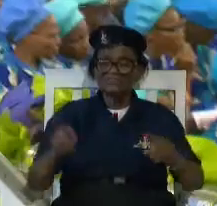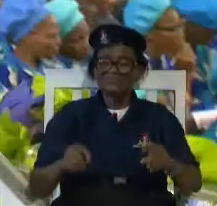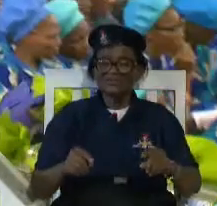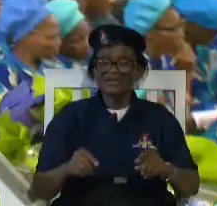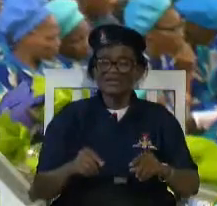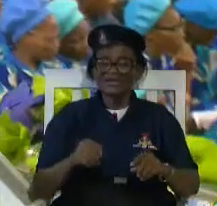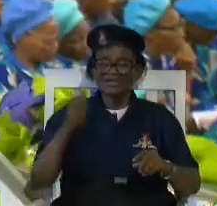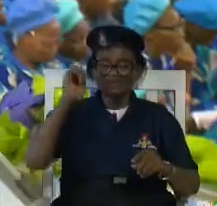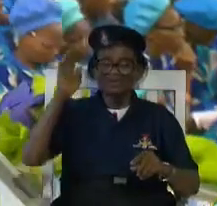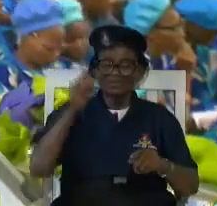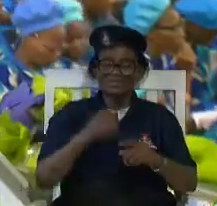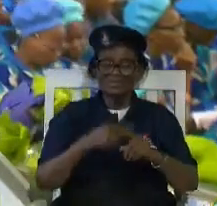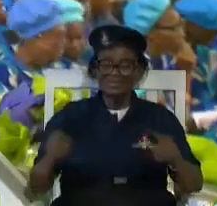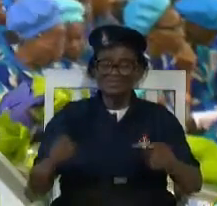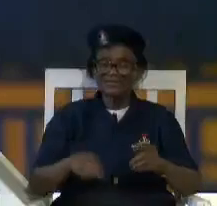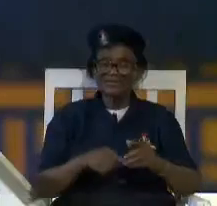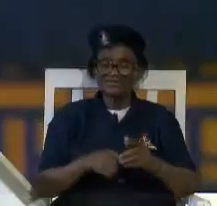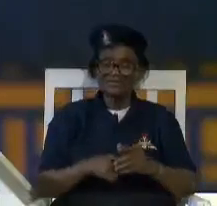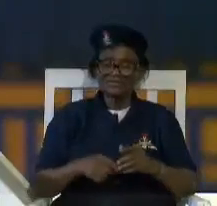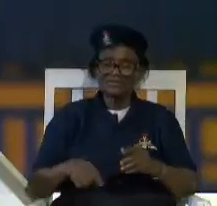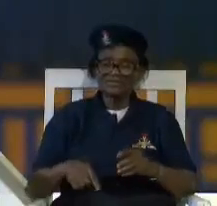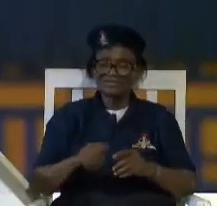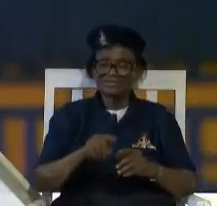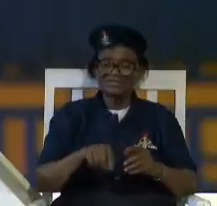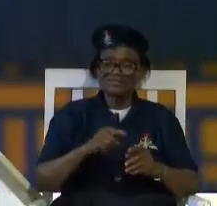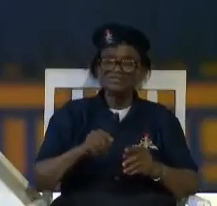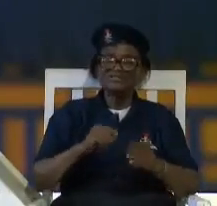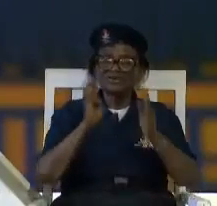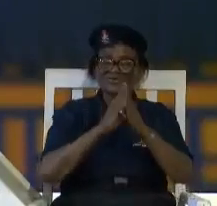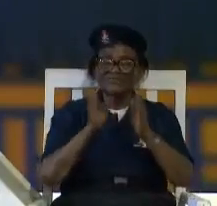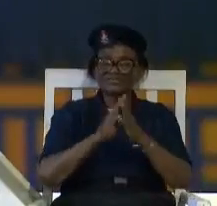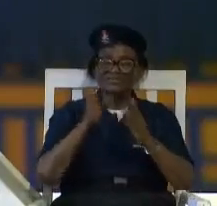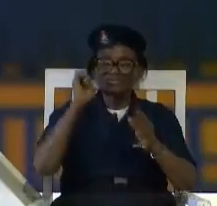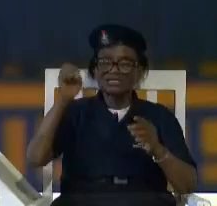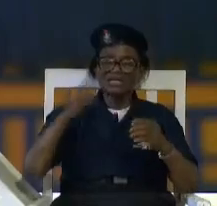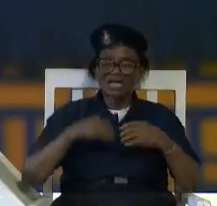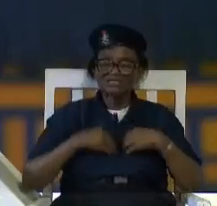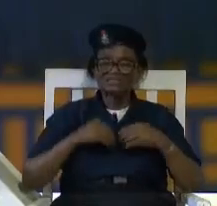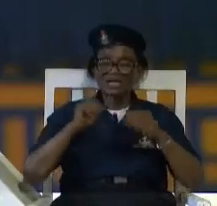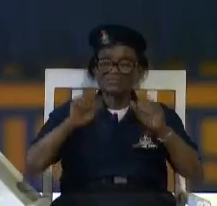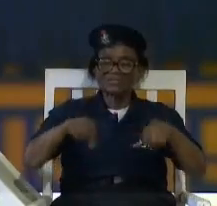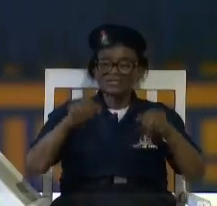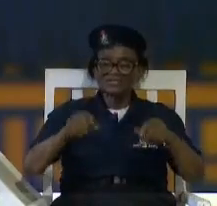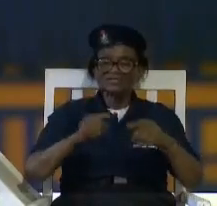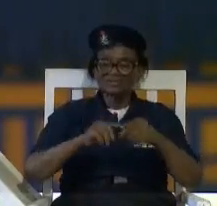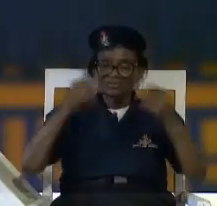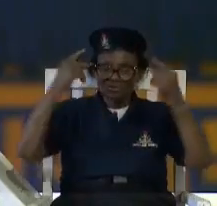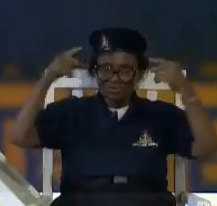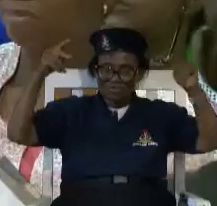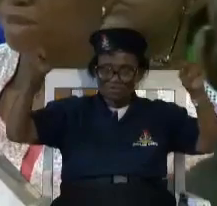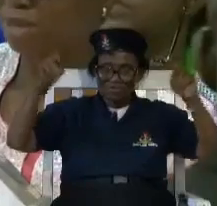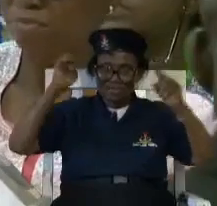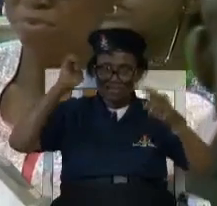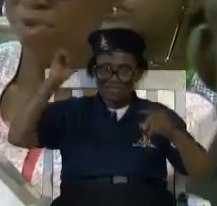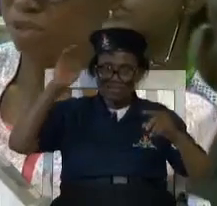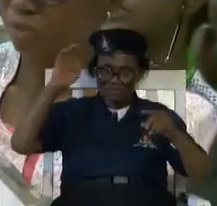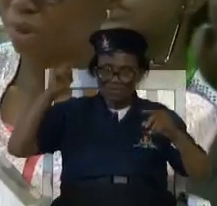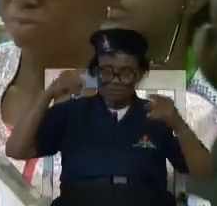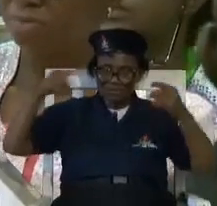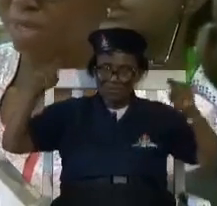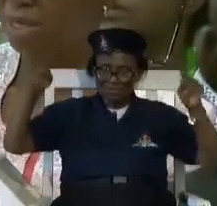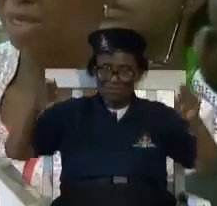convention. He has the ability to prosper. he will prosper during this